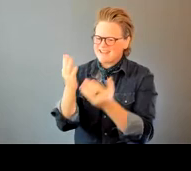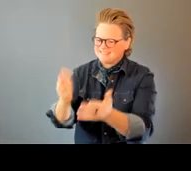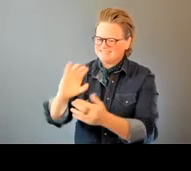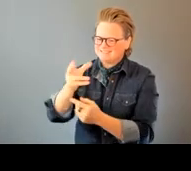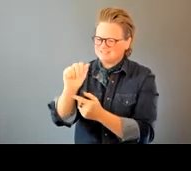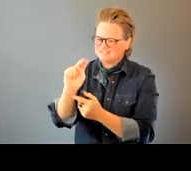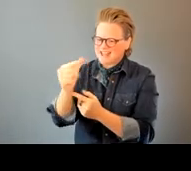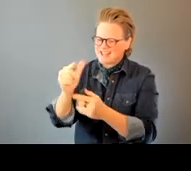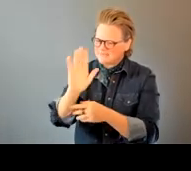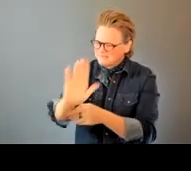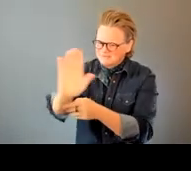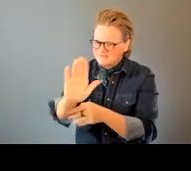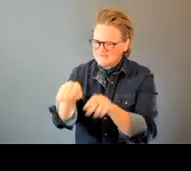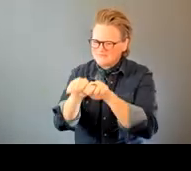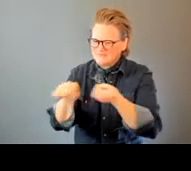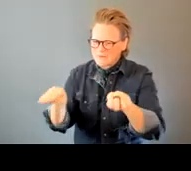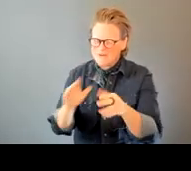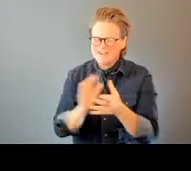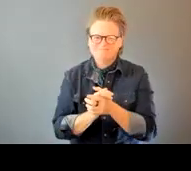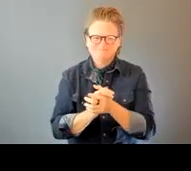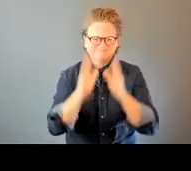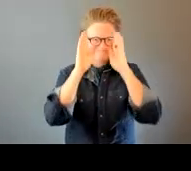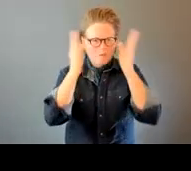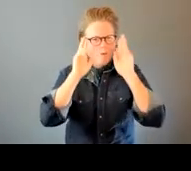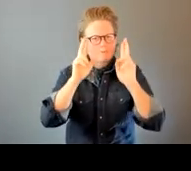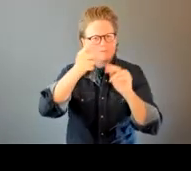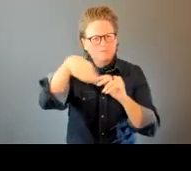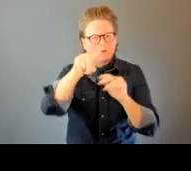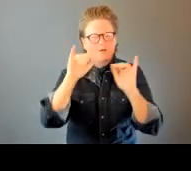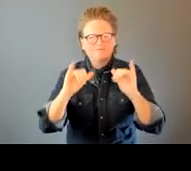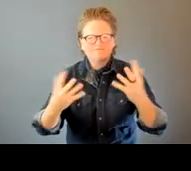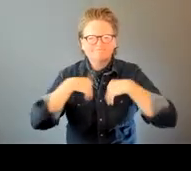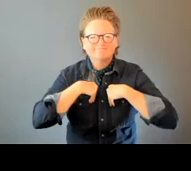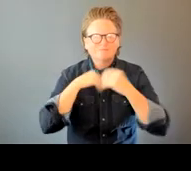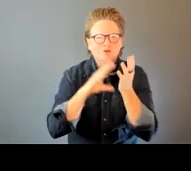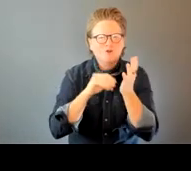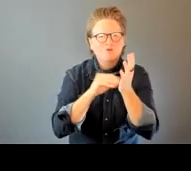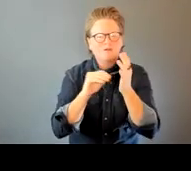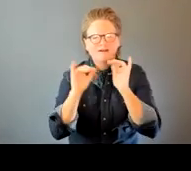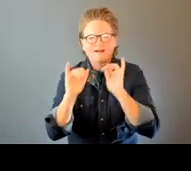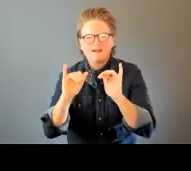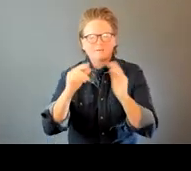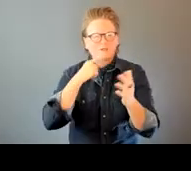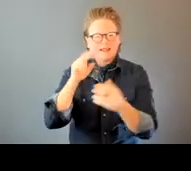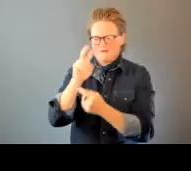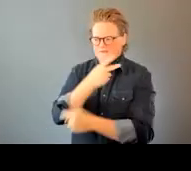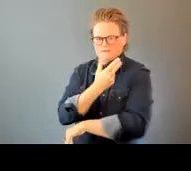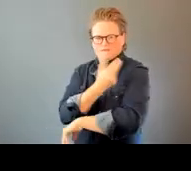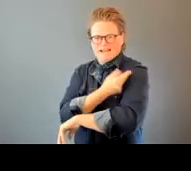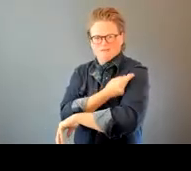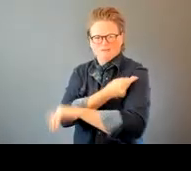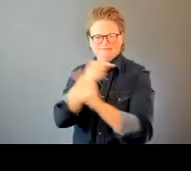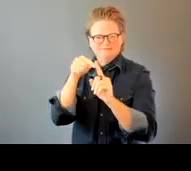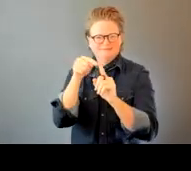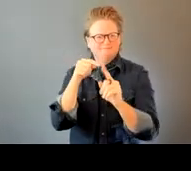please, Dr. Yu and Dr. Chang, the floor is yours. And I hope that you